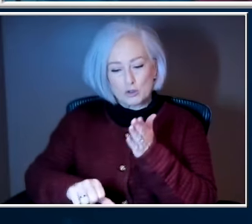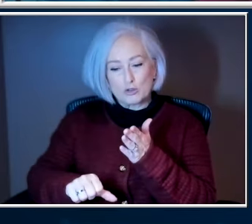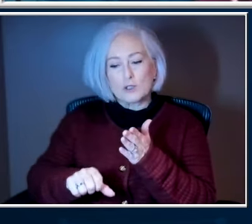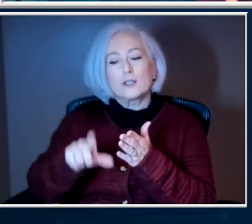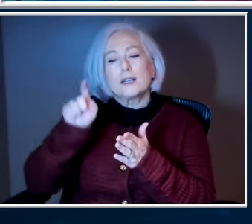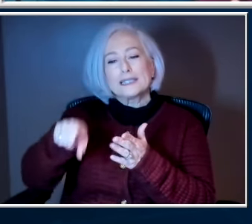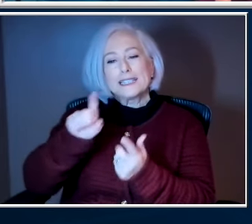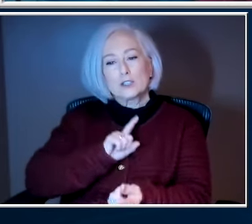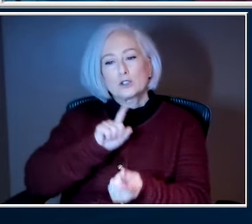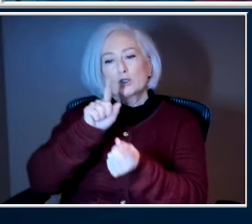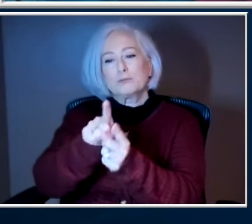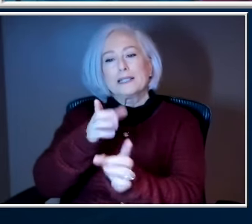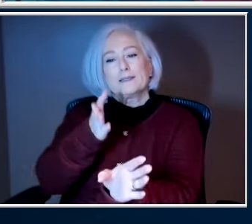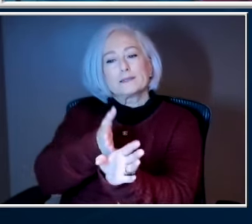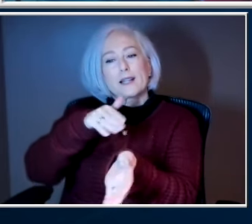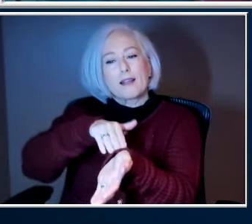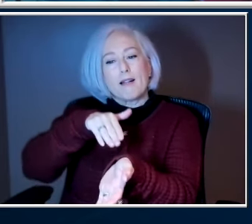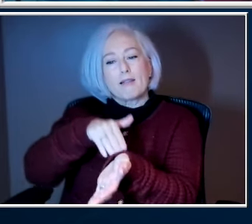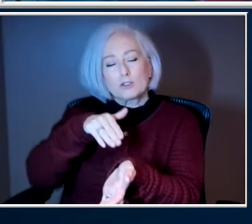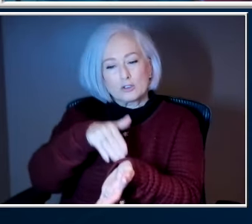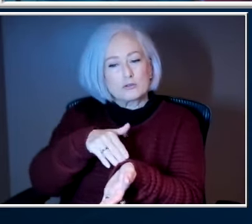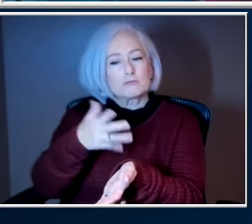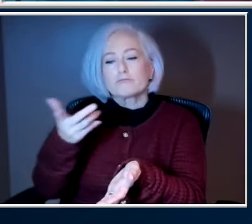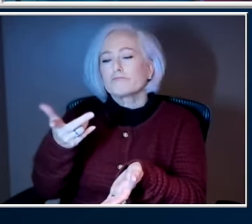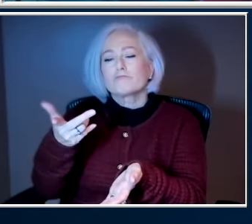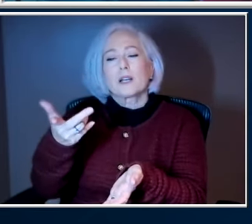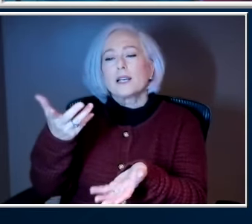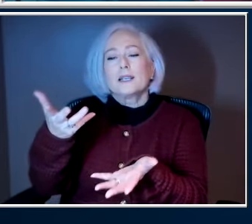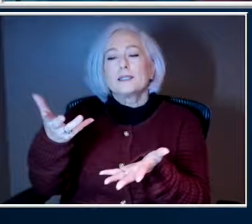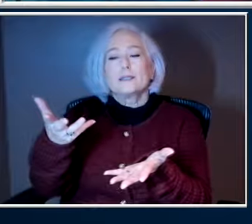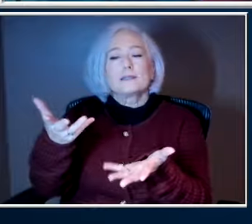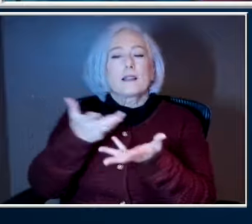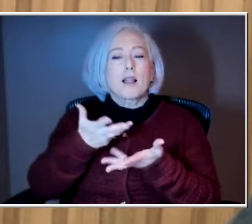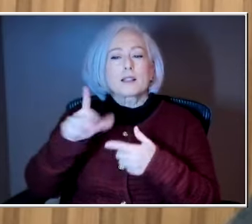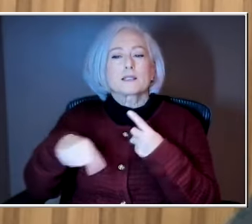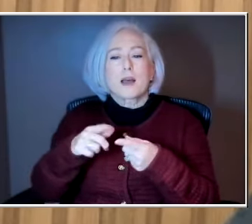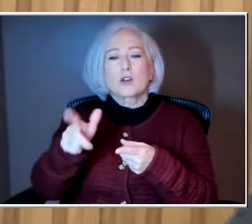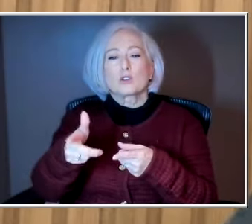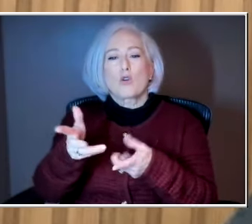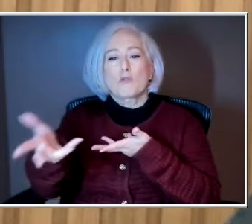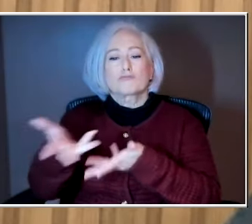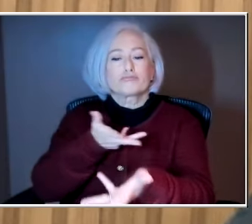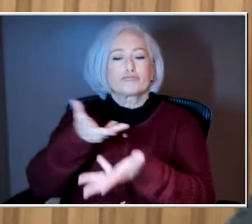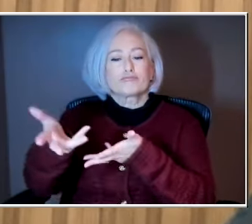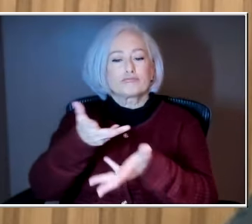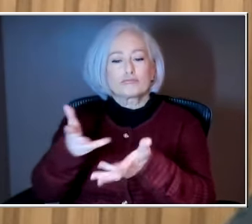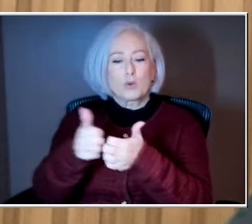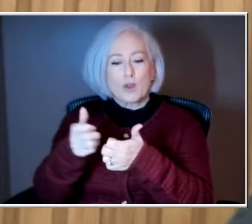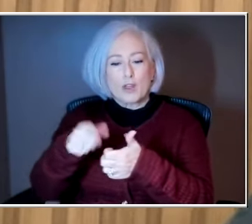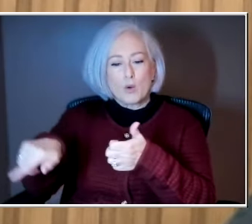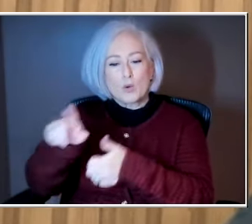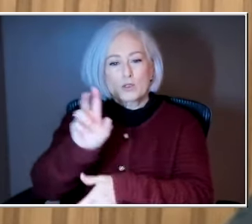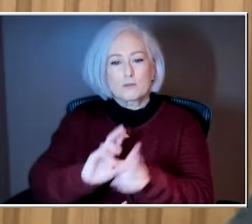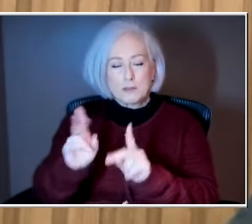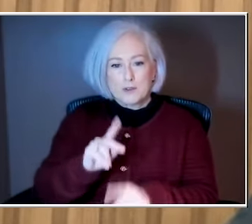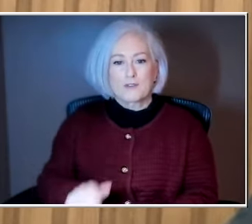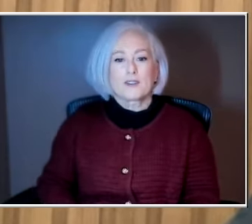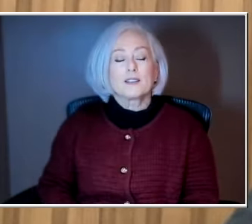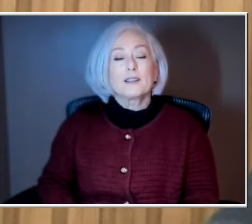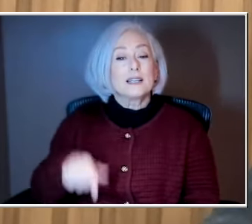is and what those discussions are like in some of those first meetings, Dr. Rhodes. Sure. So this is a